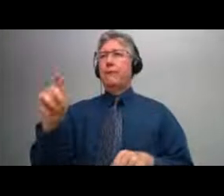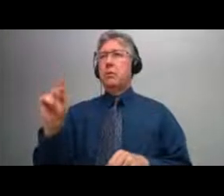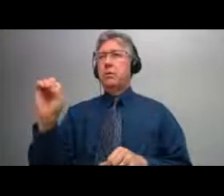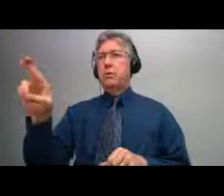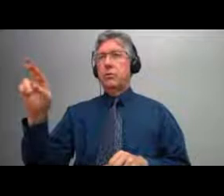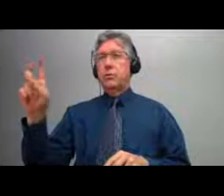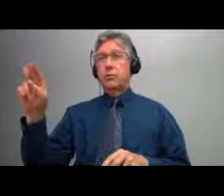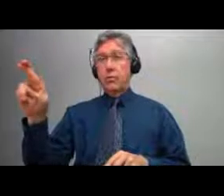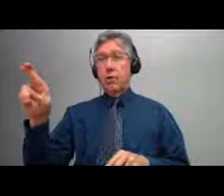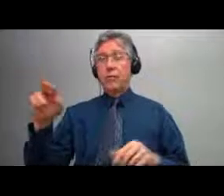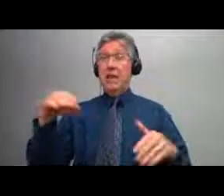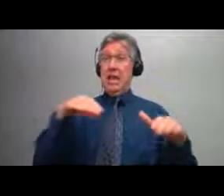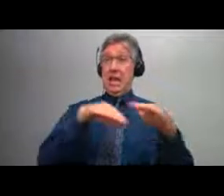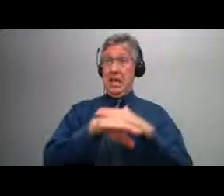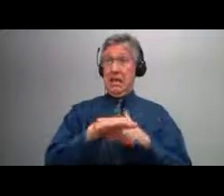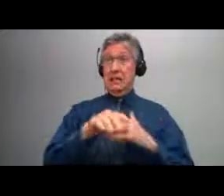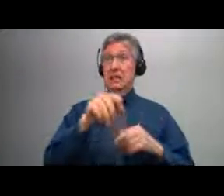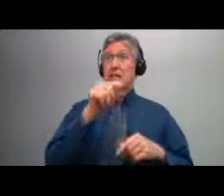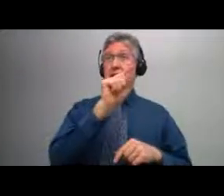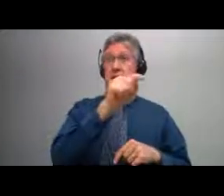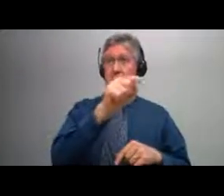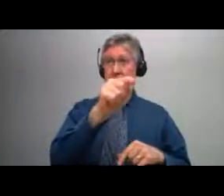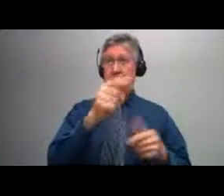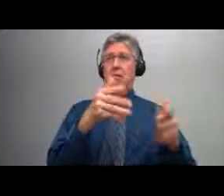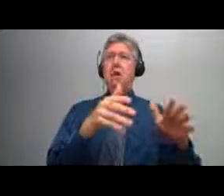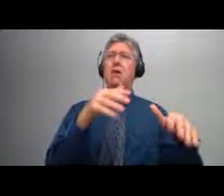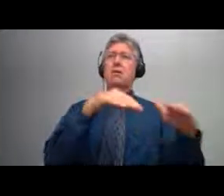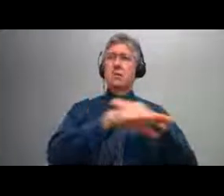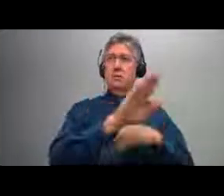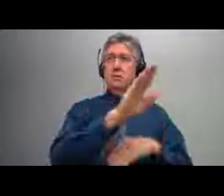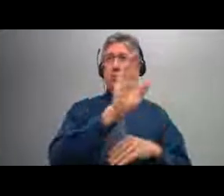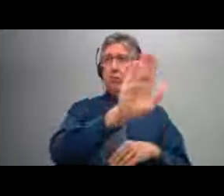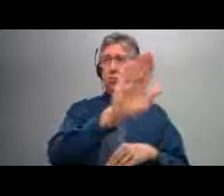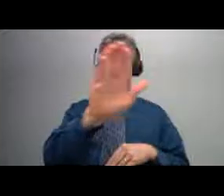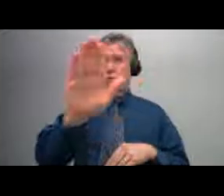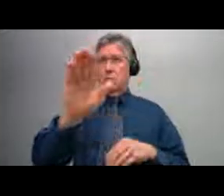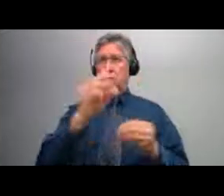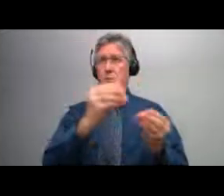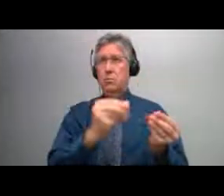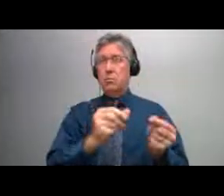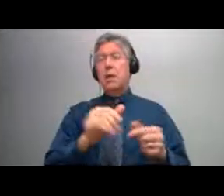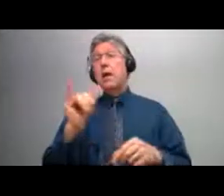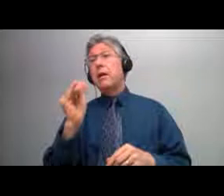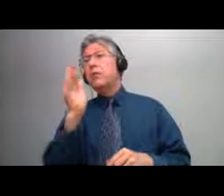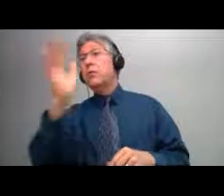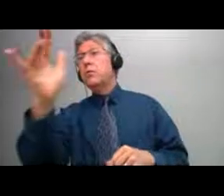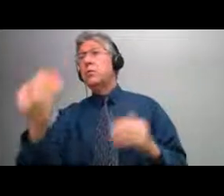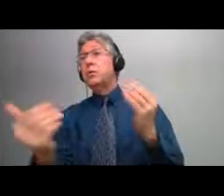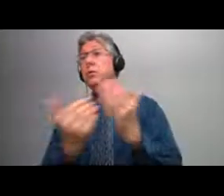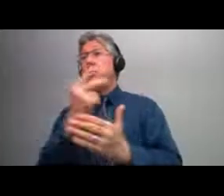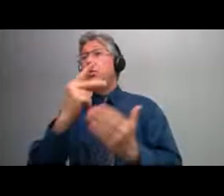Frontier Drive provide access to the existing properties, as well as to adjust for future phases of the property.